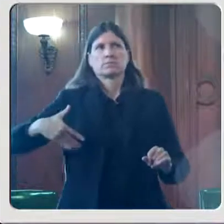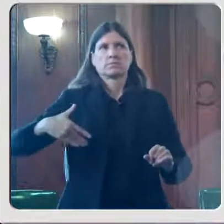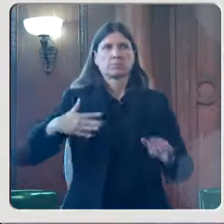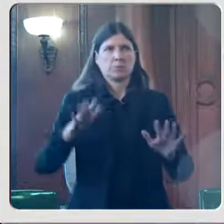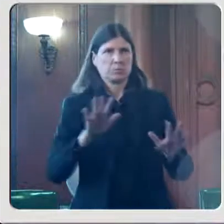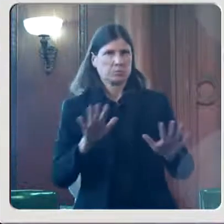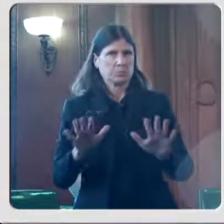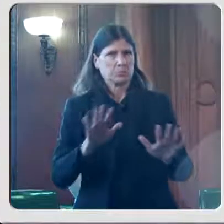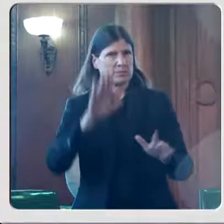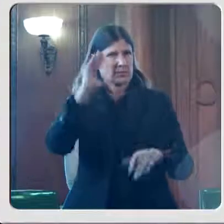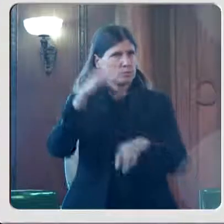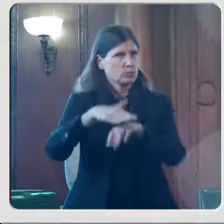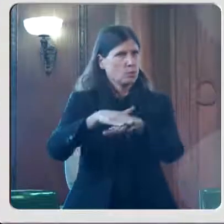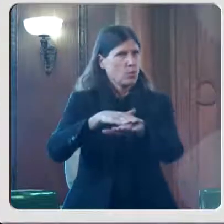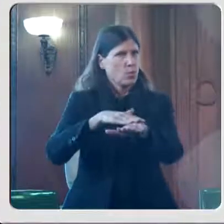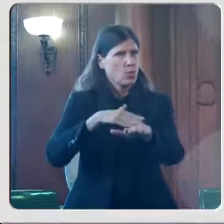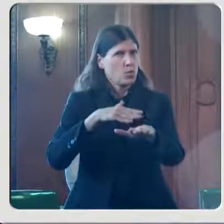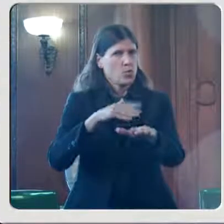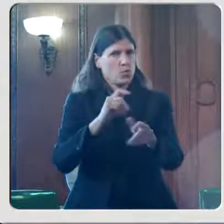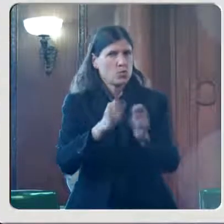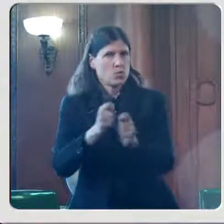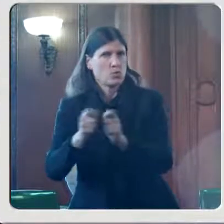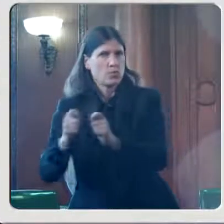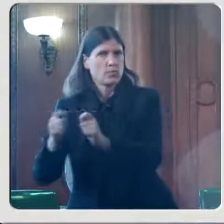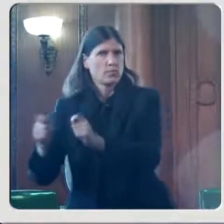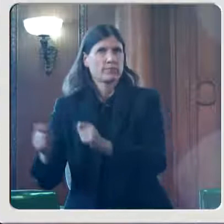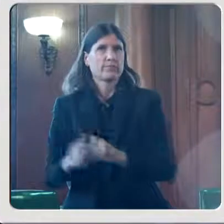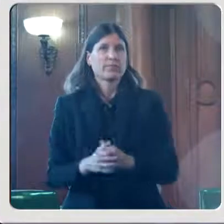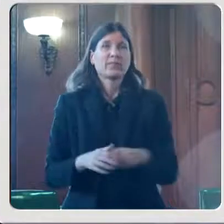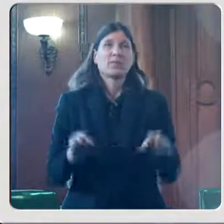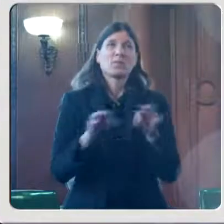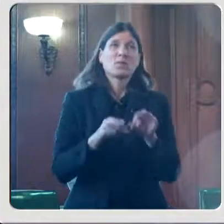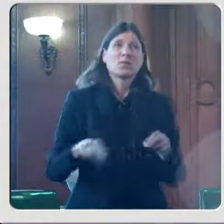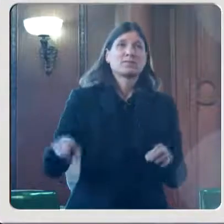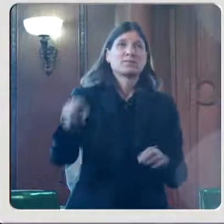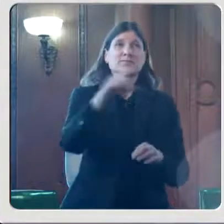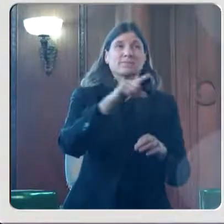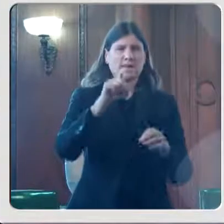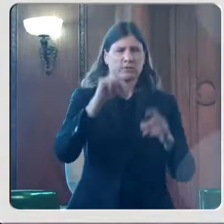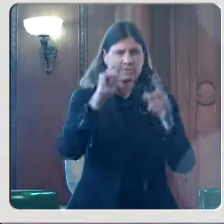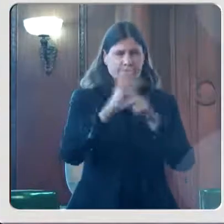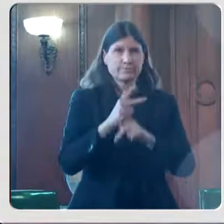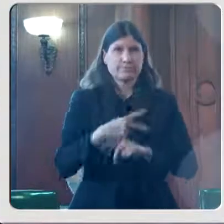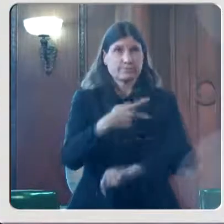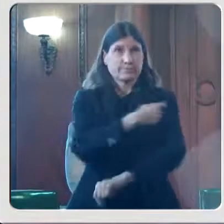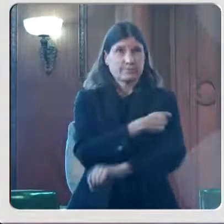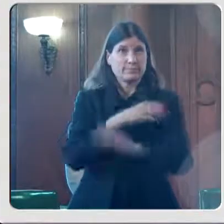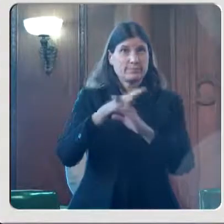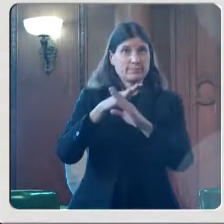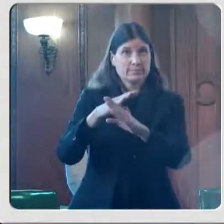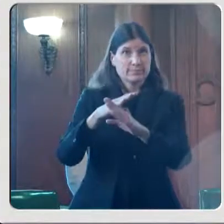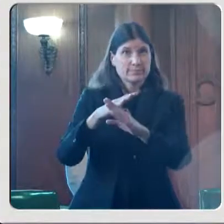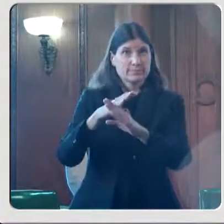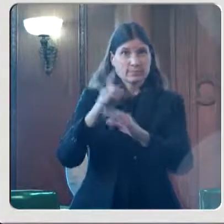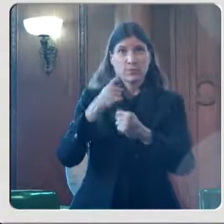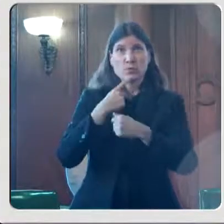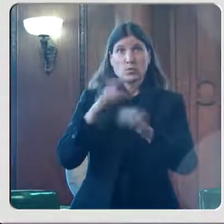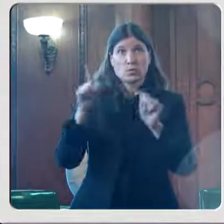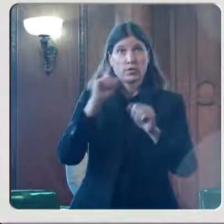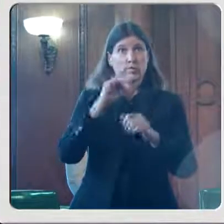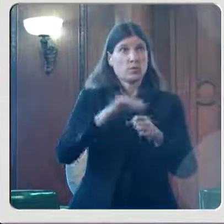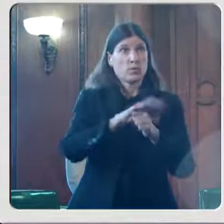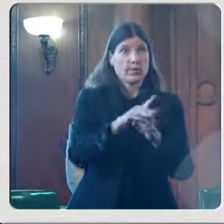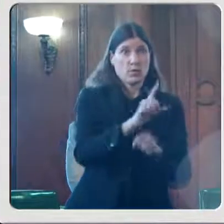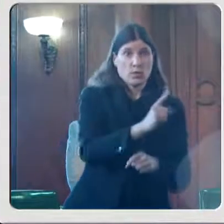watch for severe disease. So very much like a flu shot in a typical year, which might be 50, 60, 70%